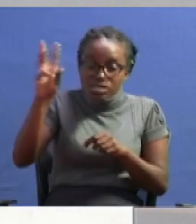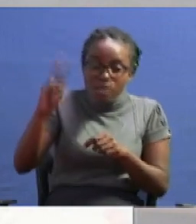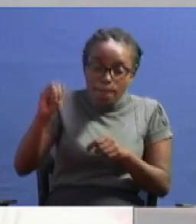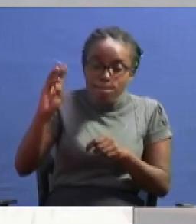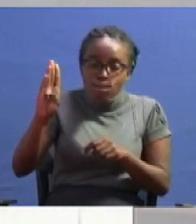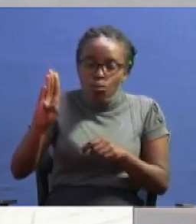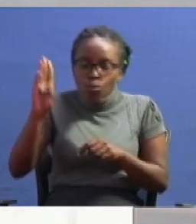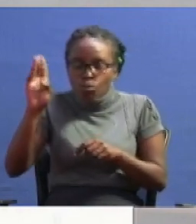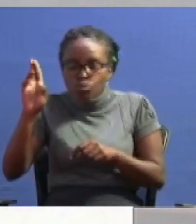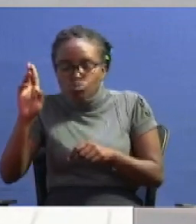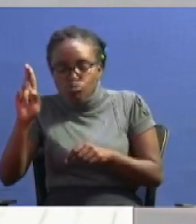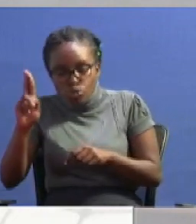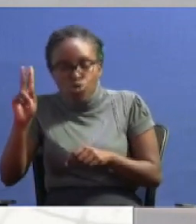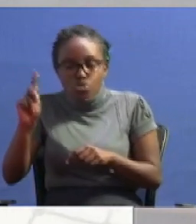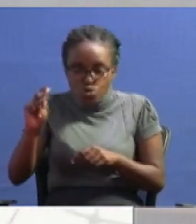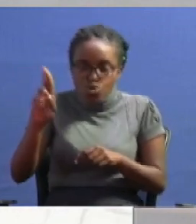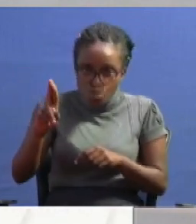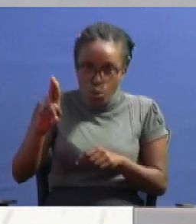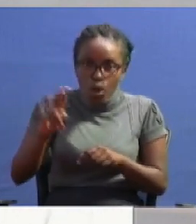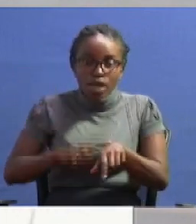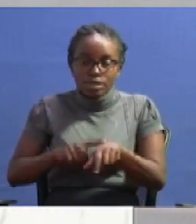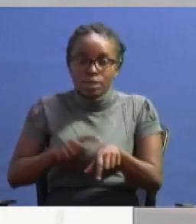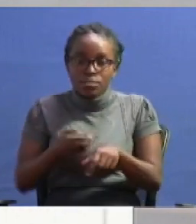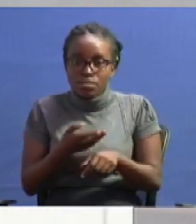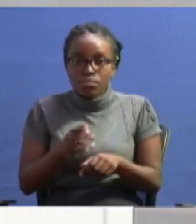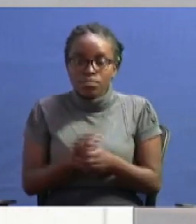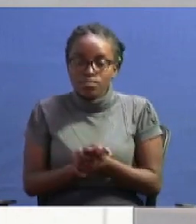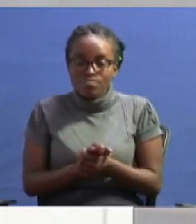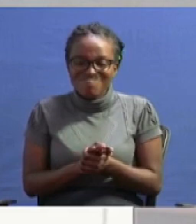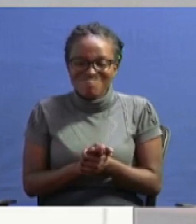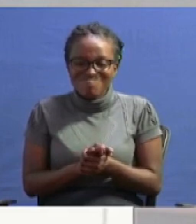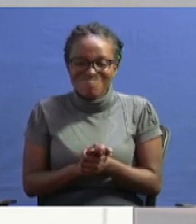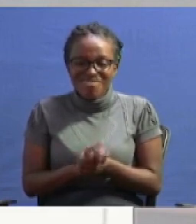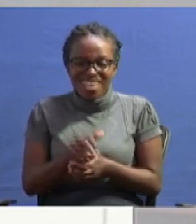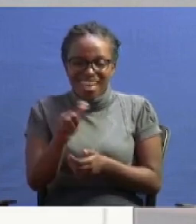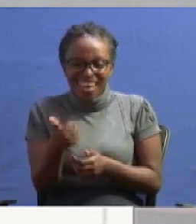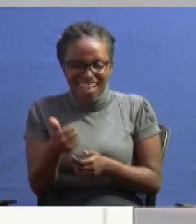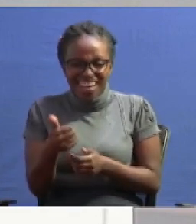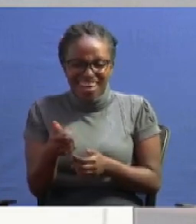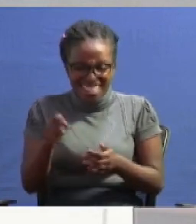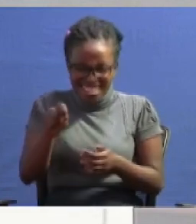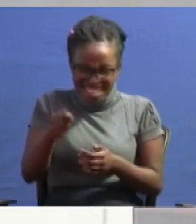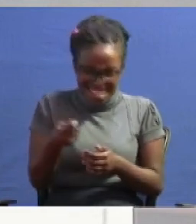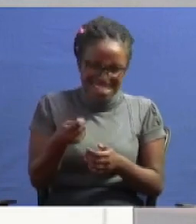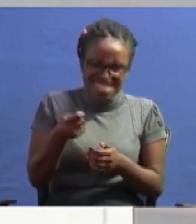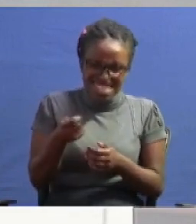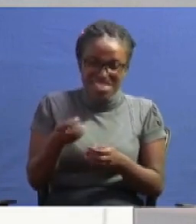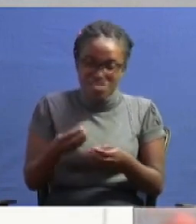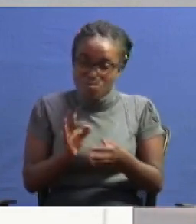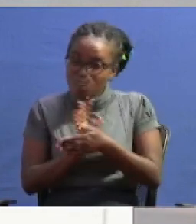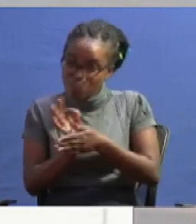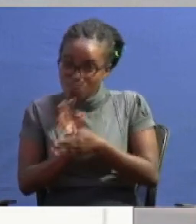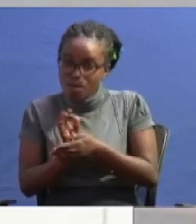no mango school fees for Mount Kenya. Let's talk about some other very key infrastructure, like let's say